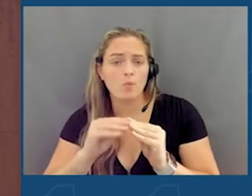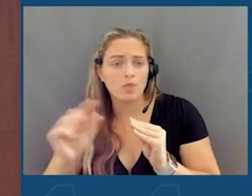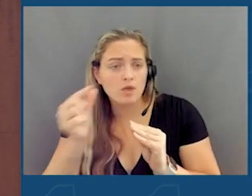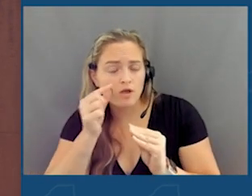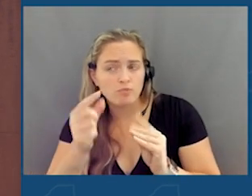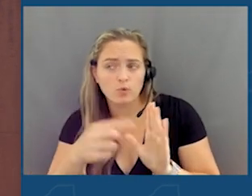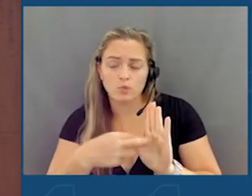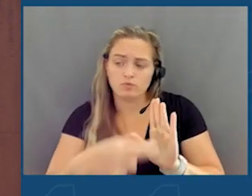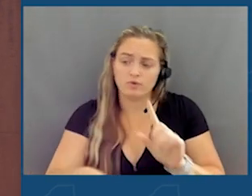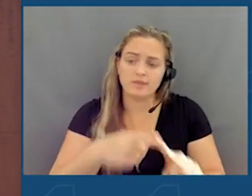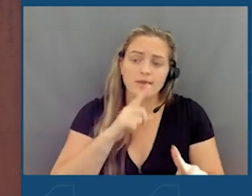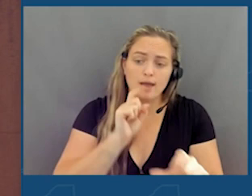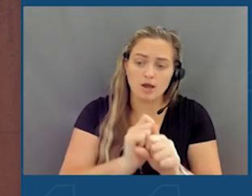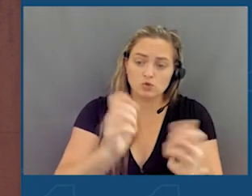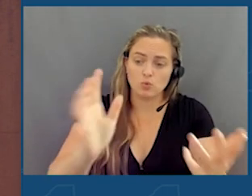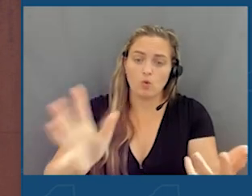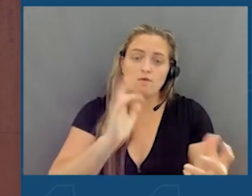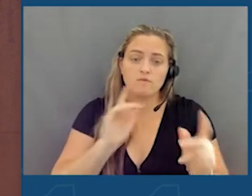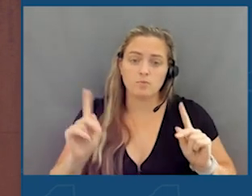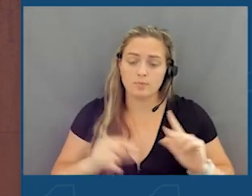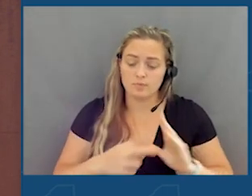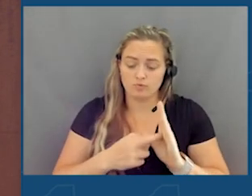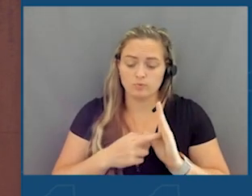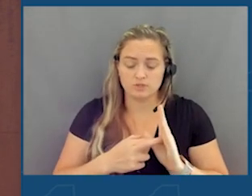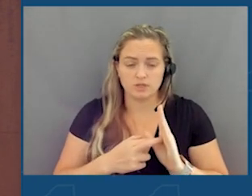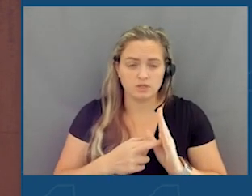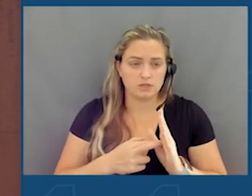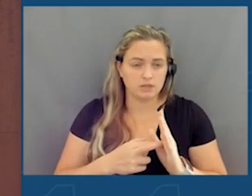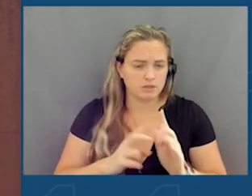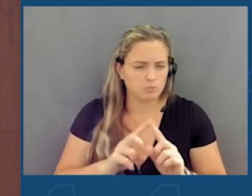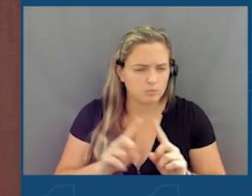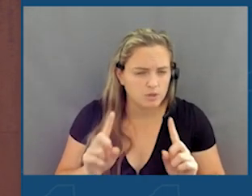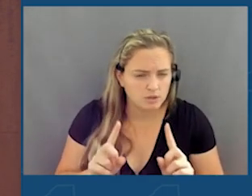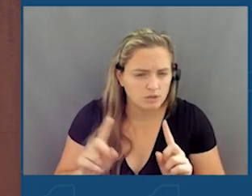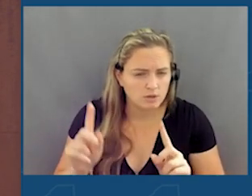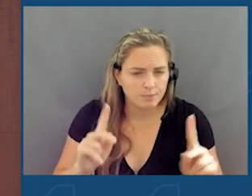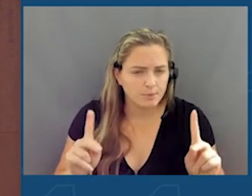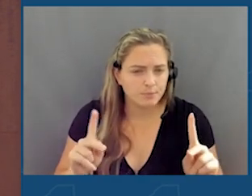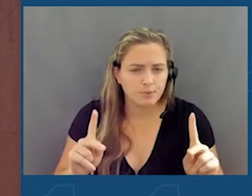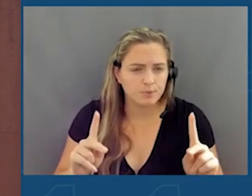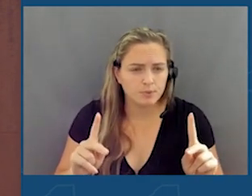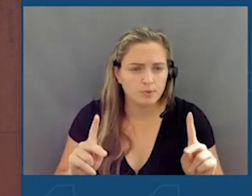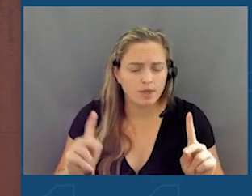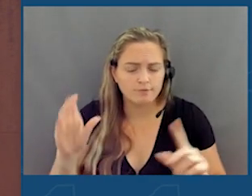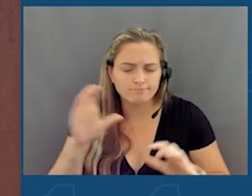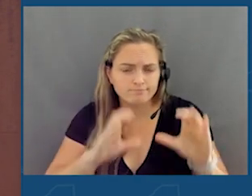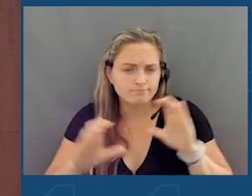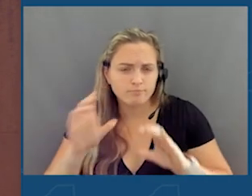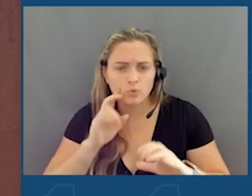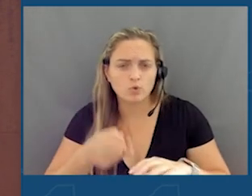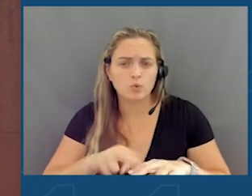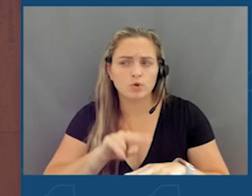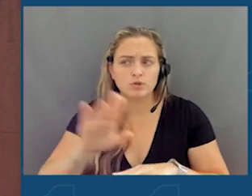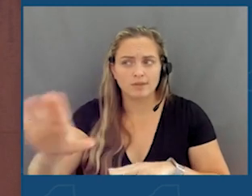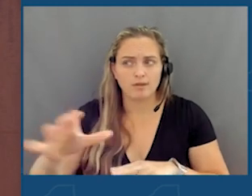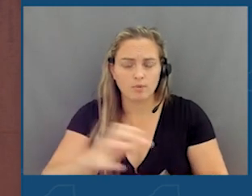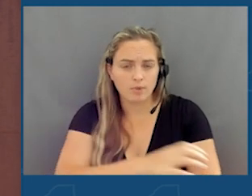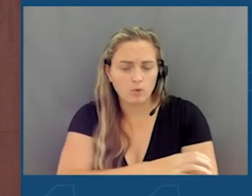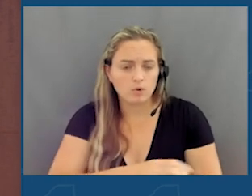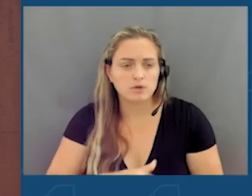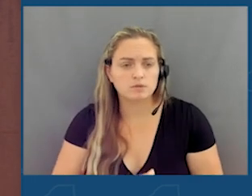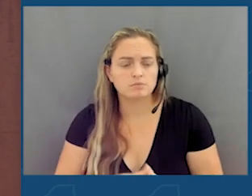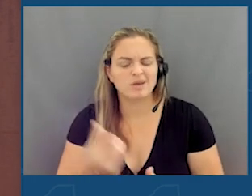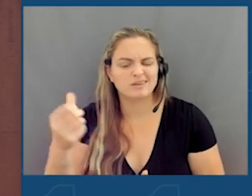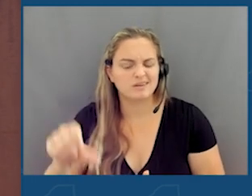the actual will of the people it represents. And yet, there are people who are seeking to increase their power by denying